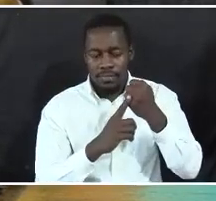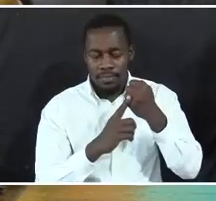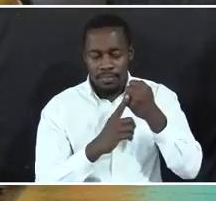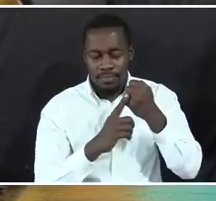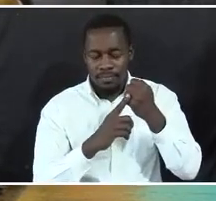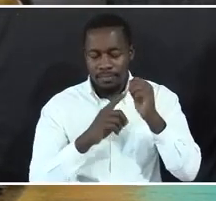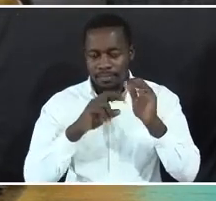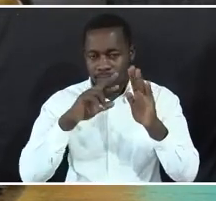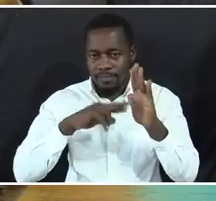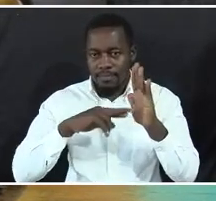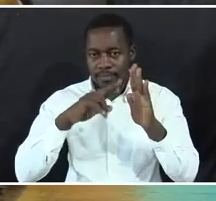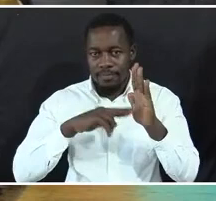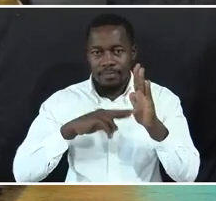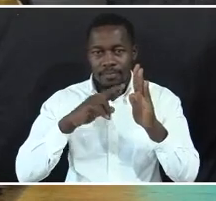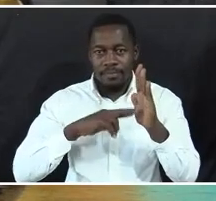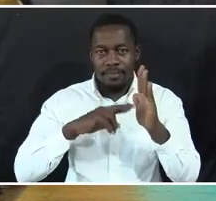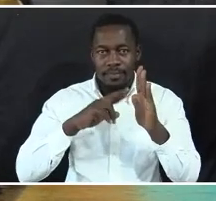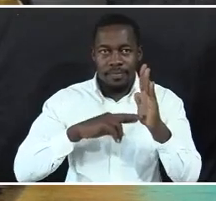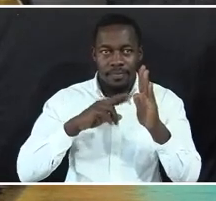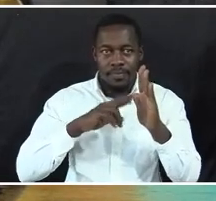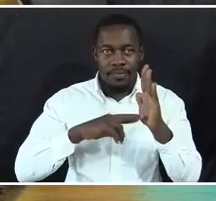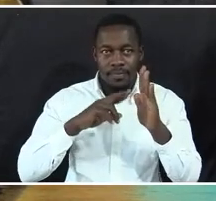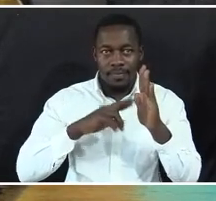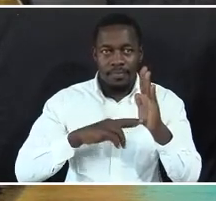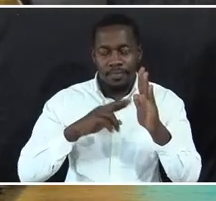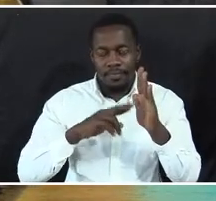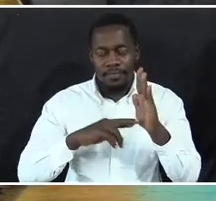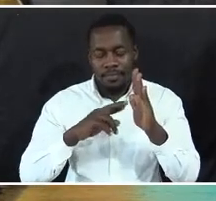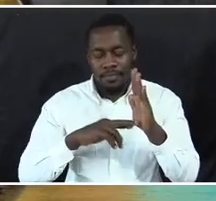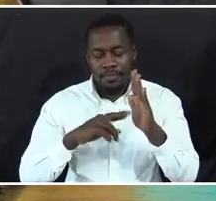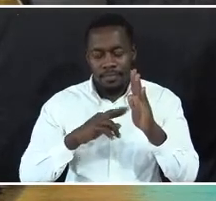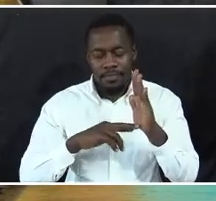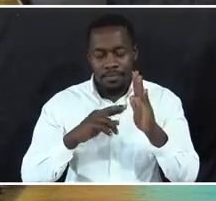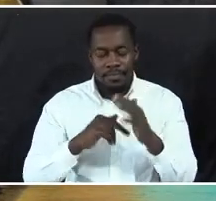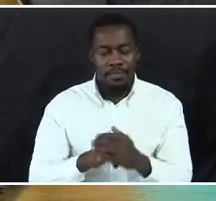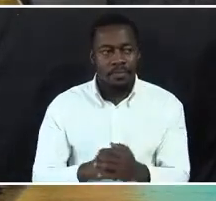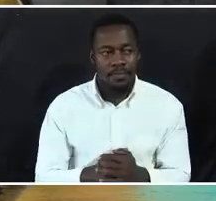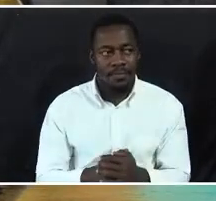The so sorry that had made man.